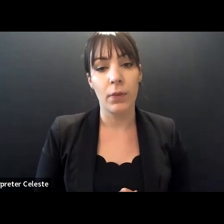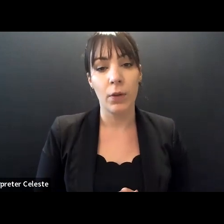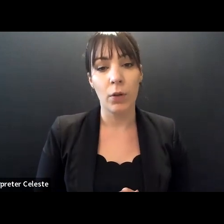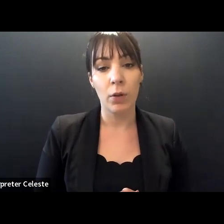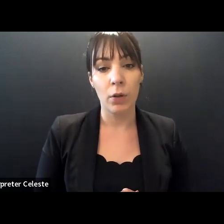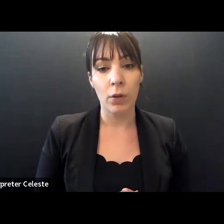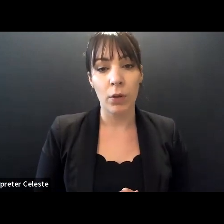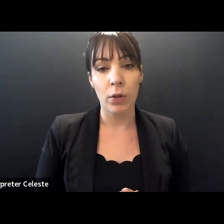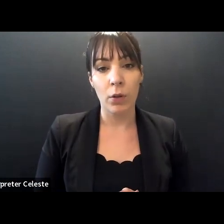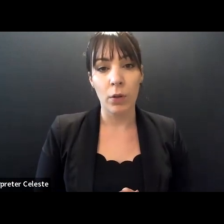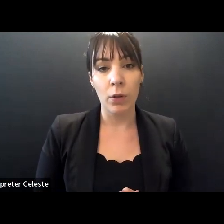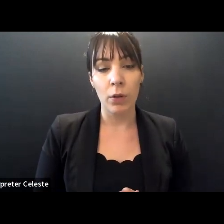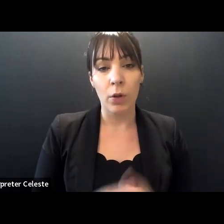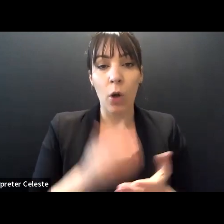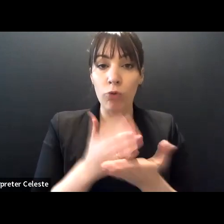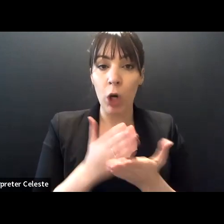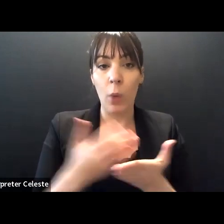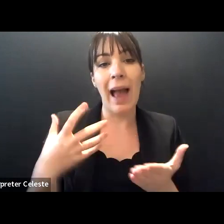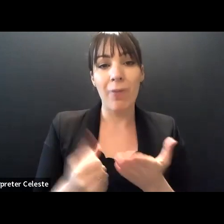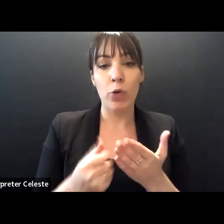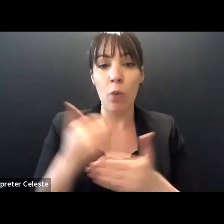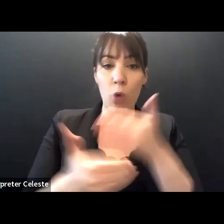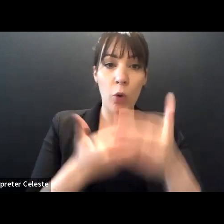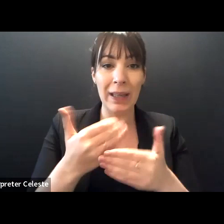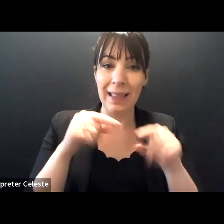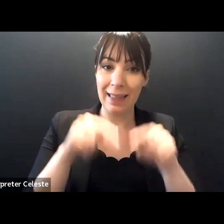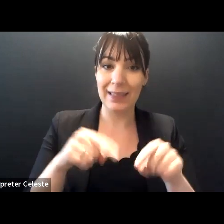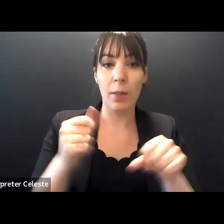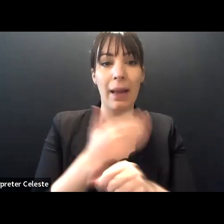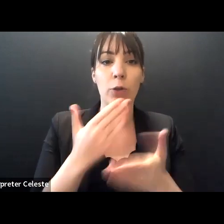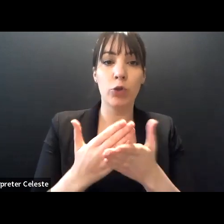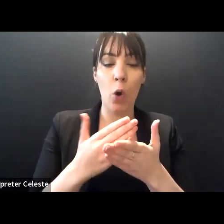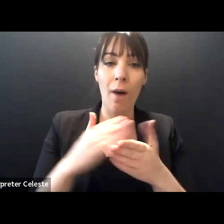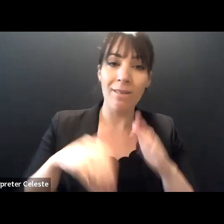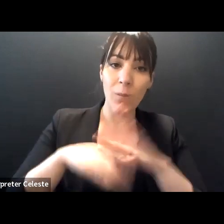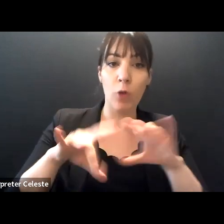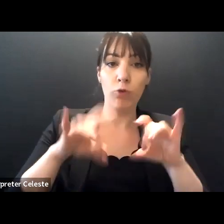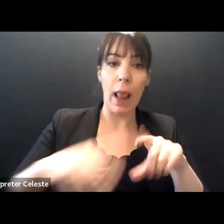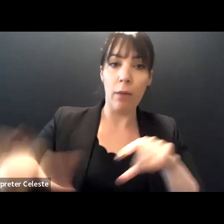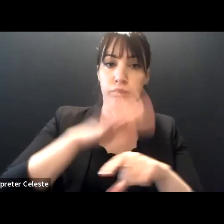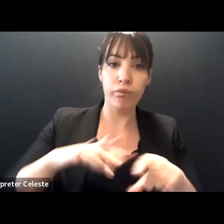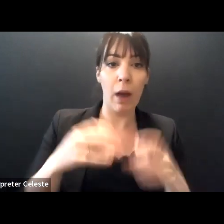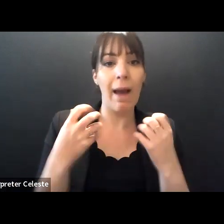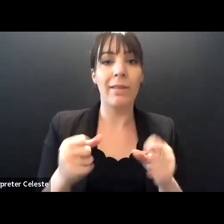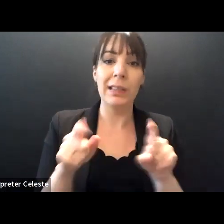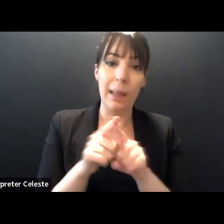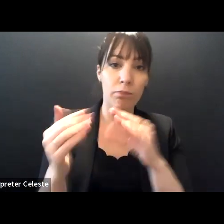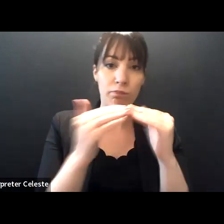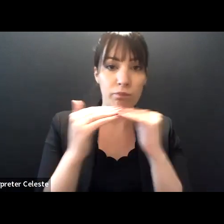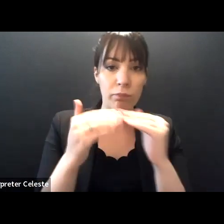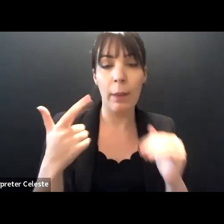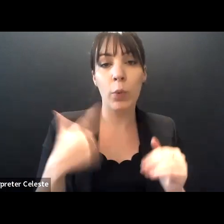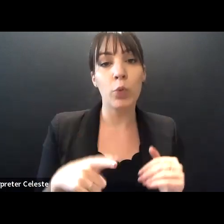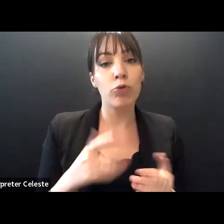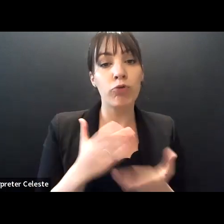conversation to a national level and make it more inclusive to all the institutions, because reality is, I think, this is